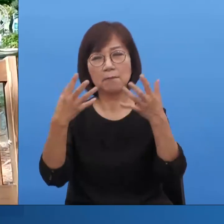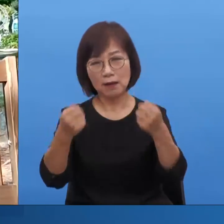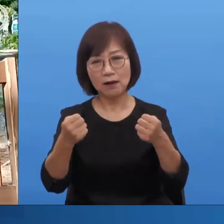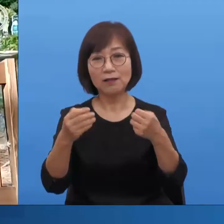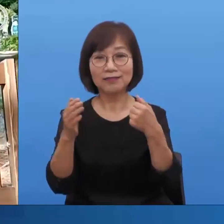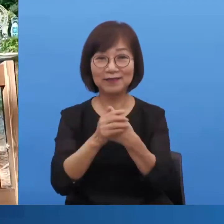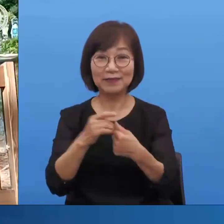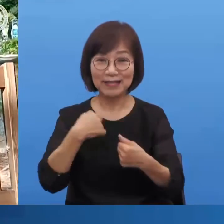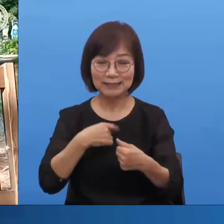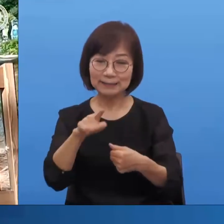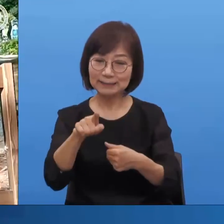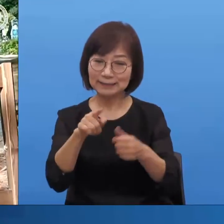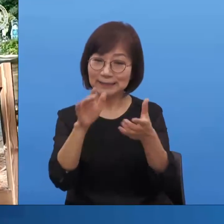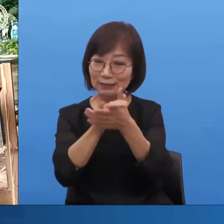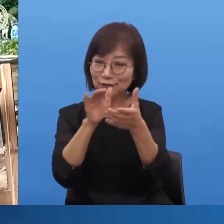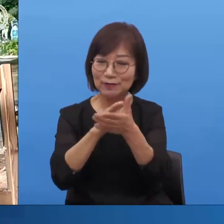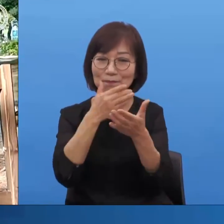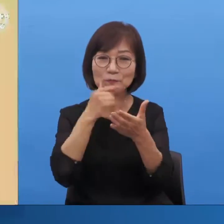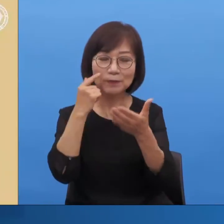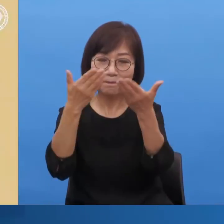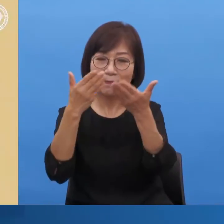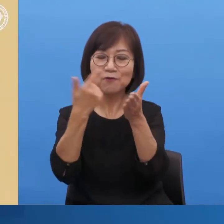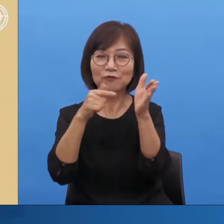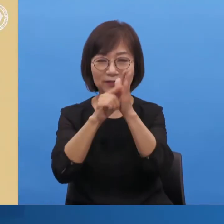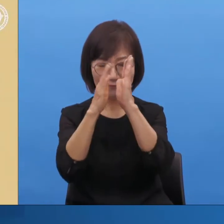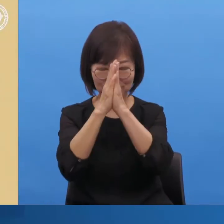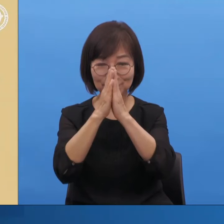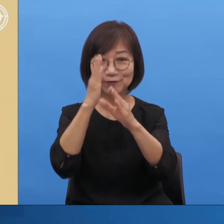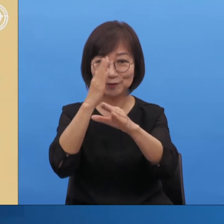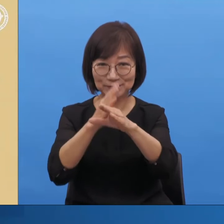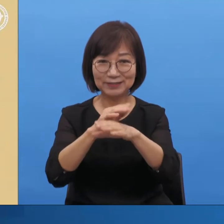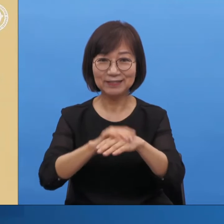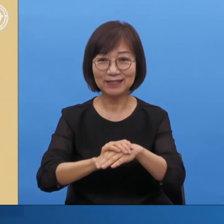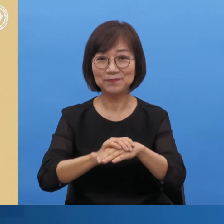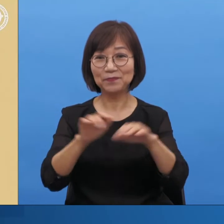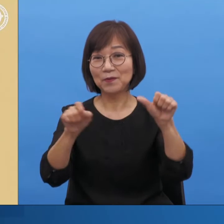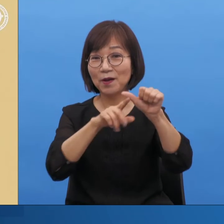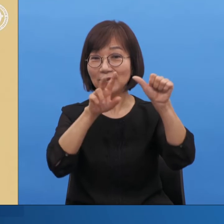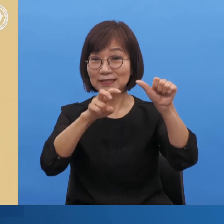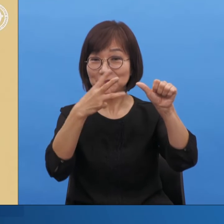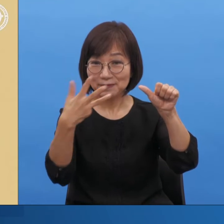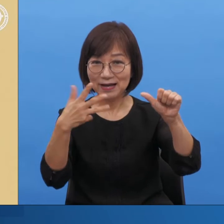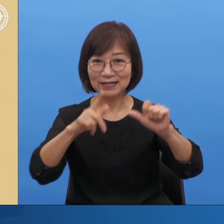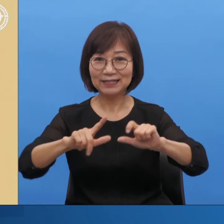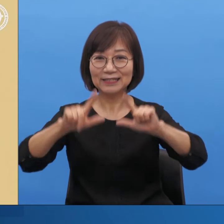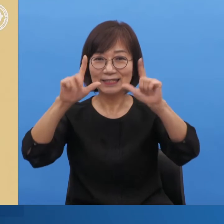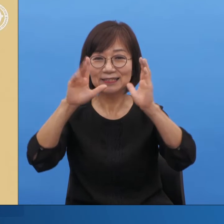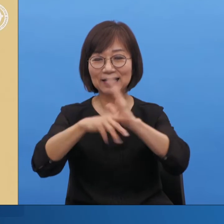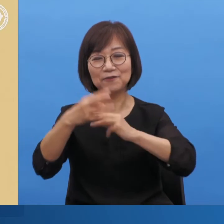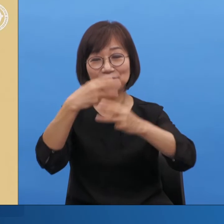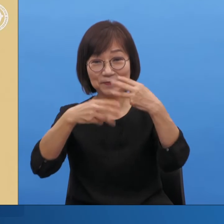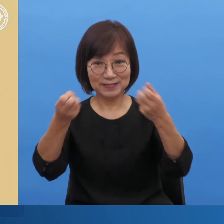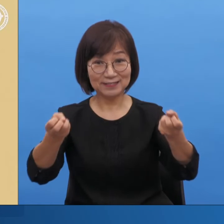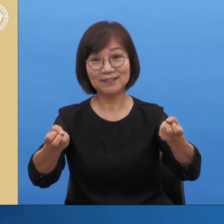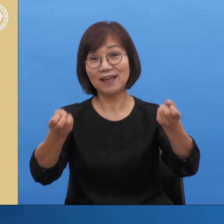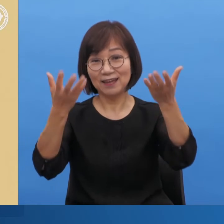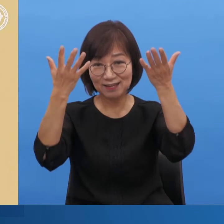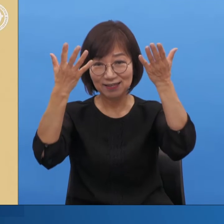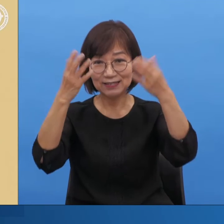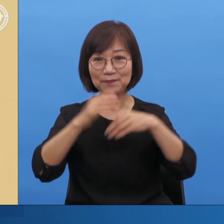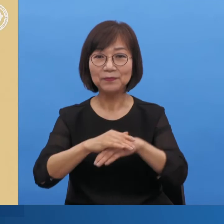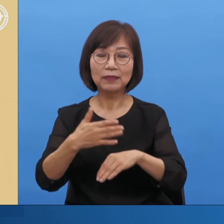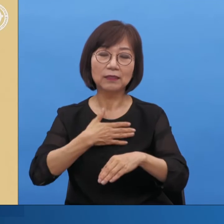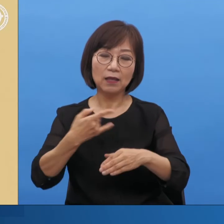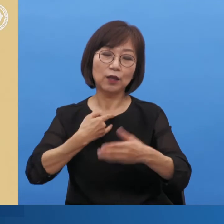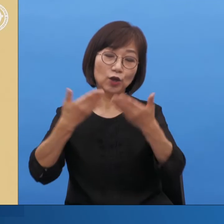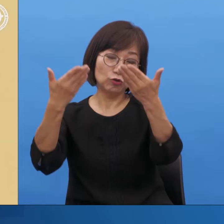praying for this friend to receive the gospel. The 28th is the Remnant Day, where I will confirm my accurate mission